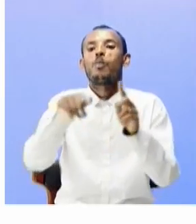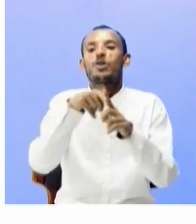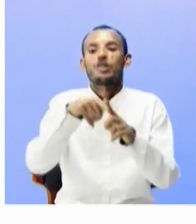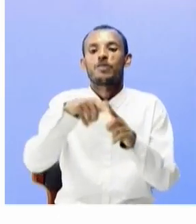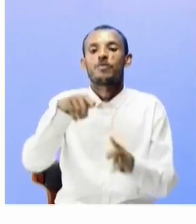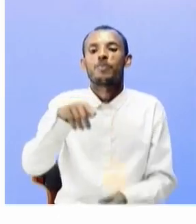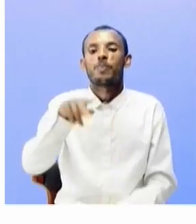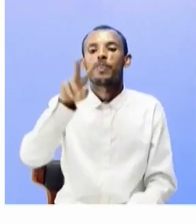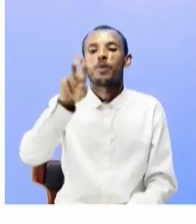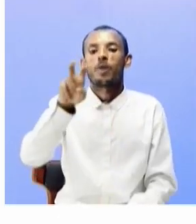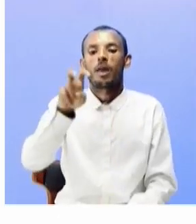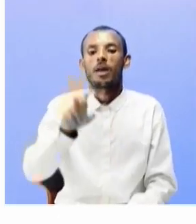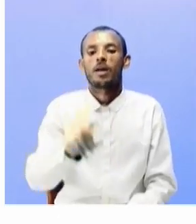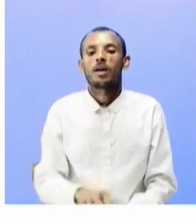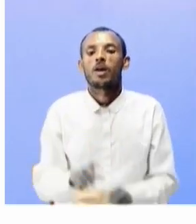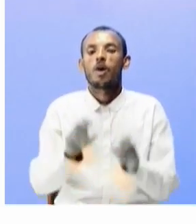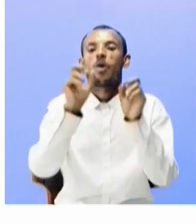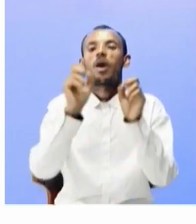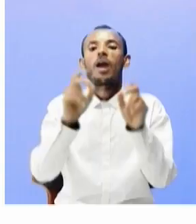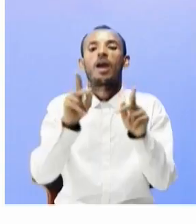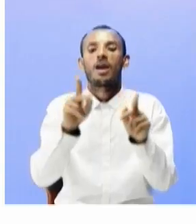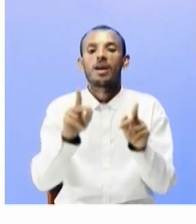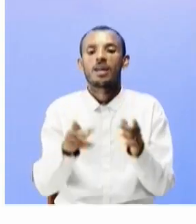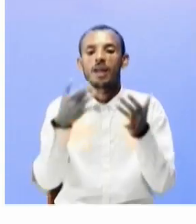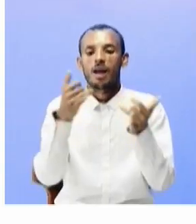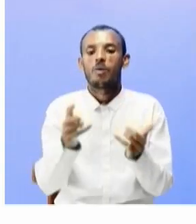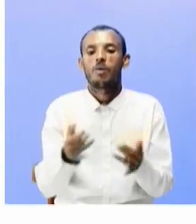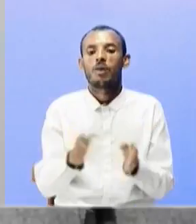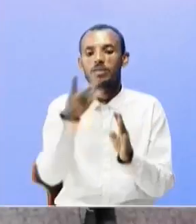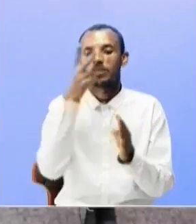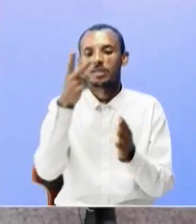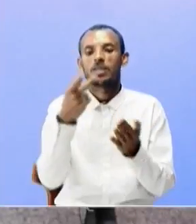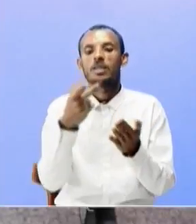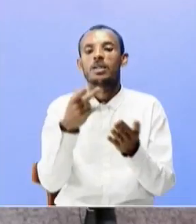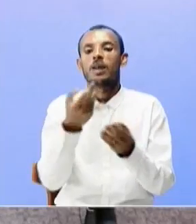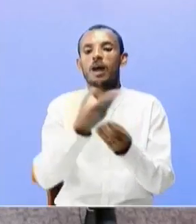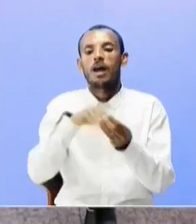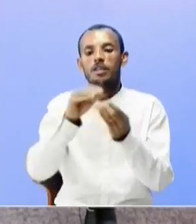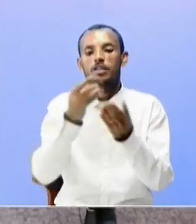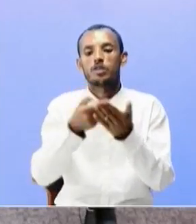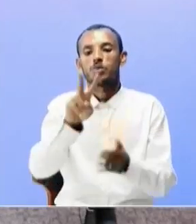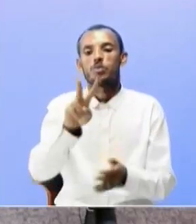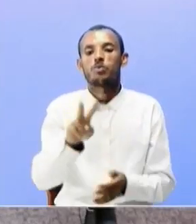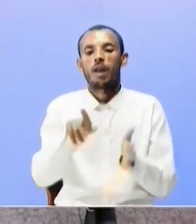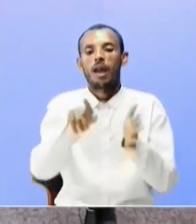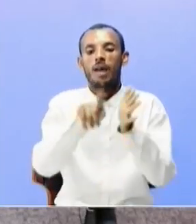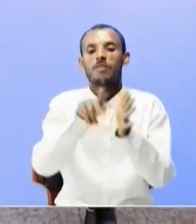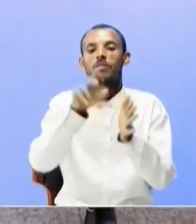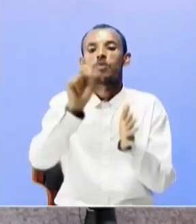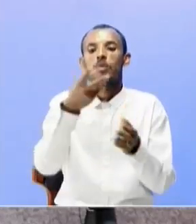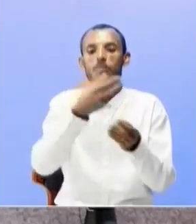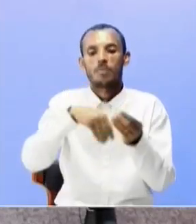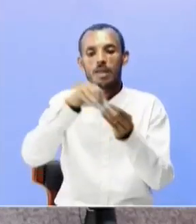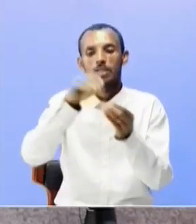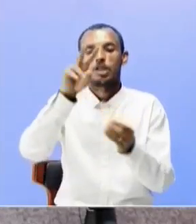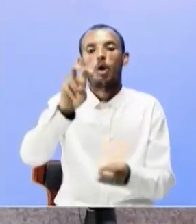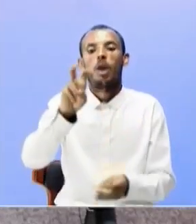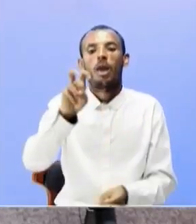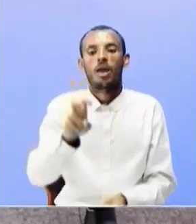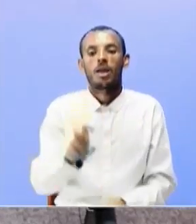Okay, now let's add these two. negative 12 plus 20.